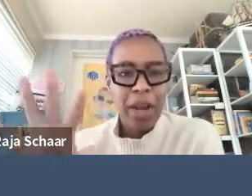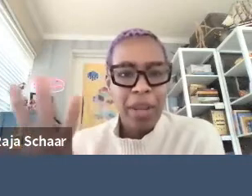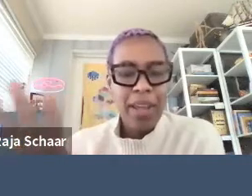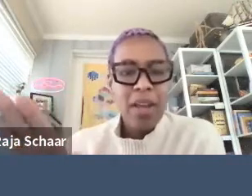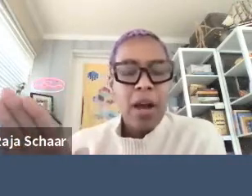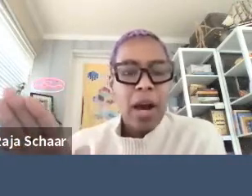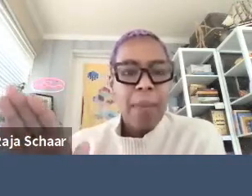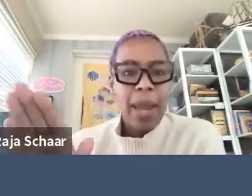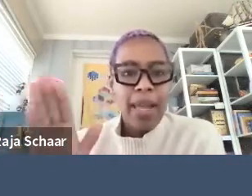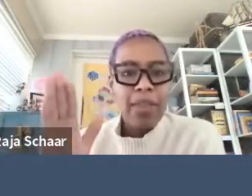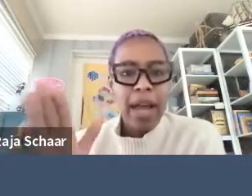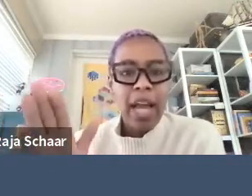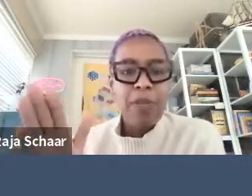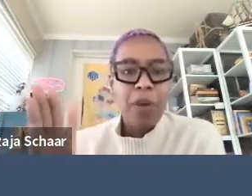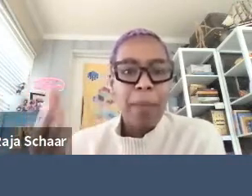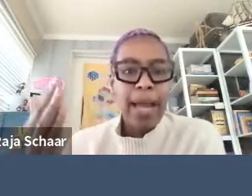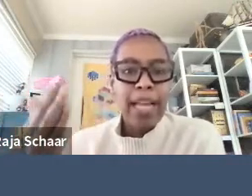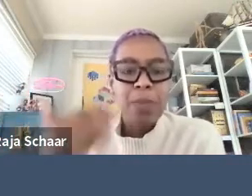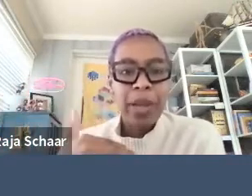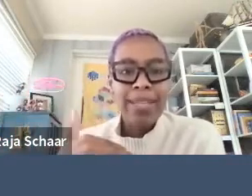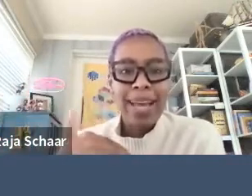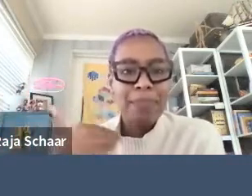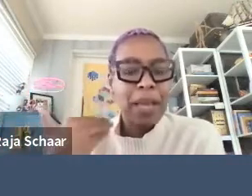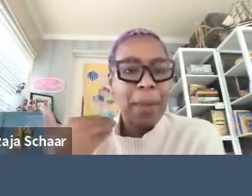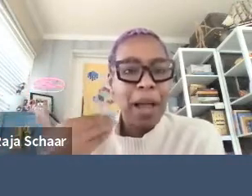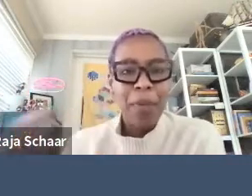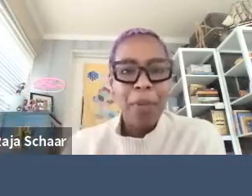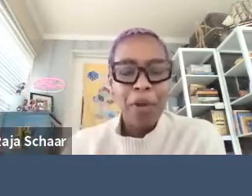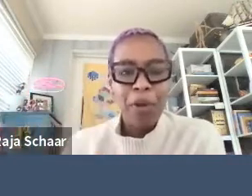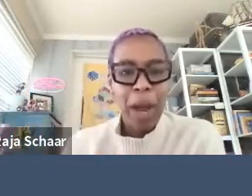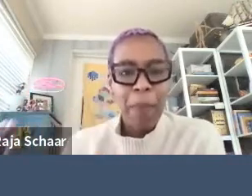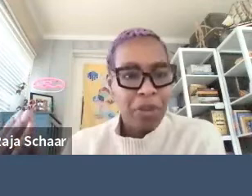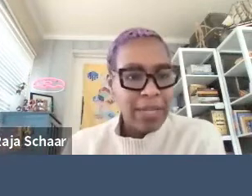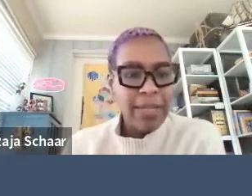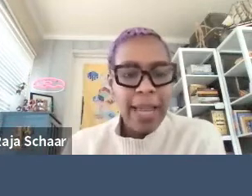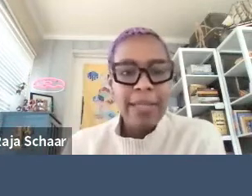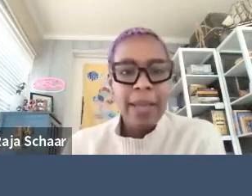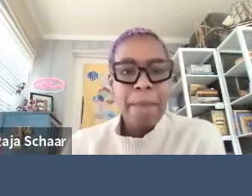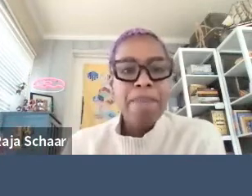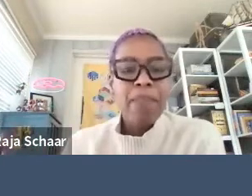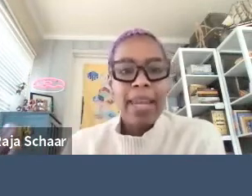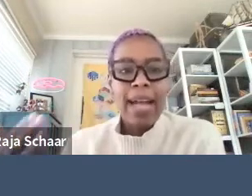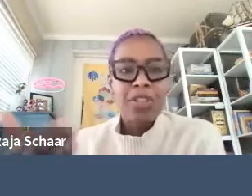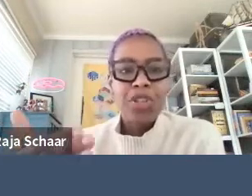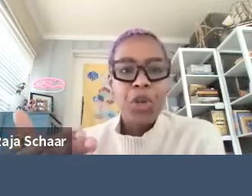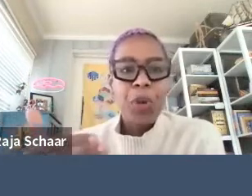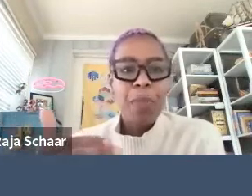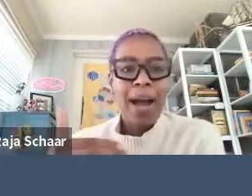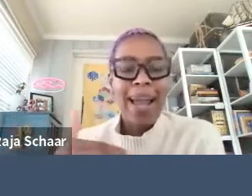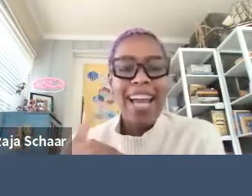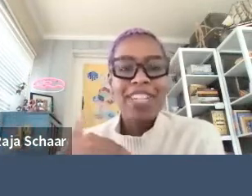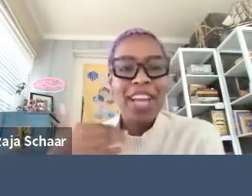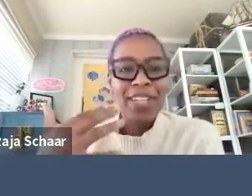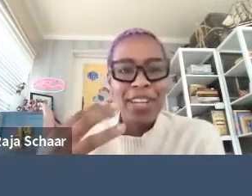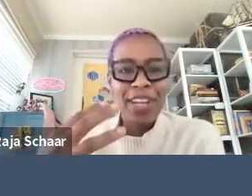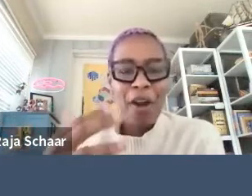education, and equity. And that comes from my experience as being a Black woman growing up in the United States. It has to do with